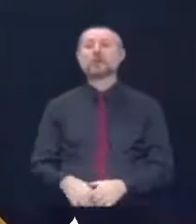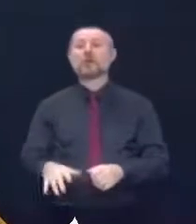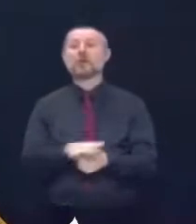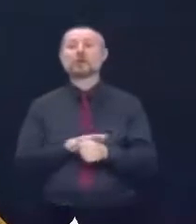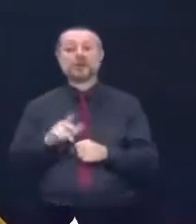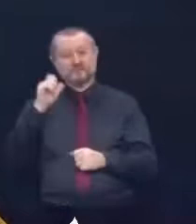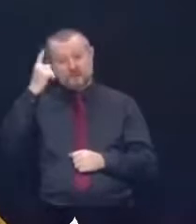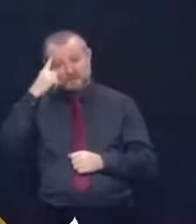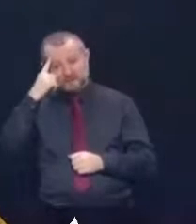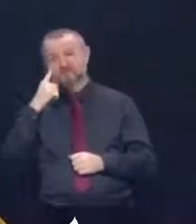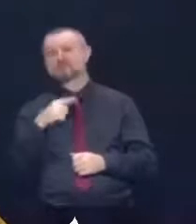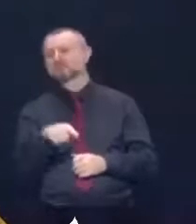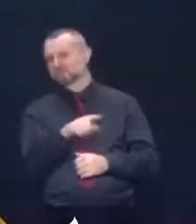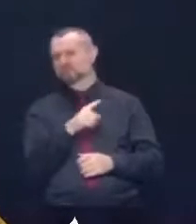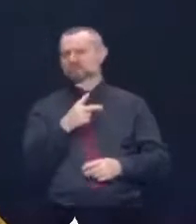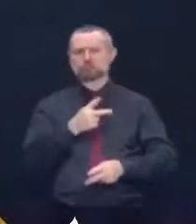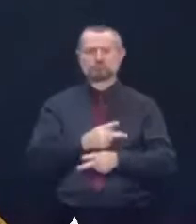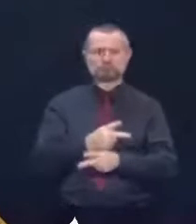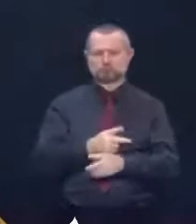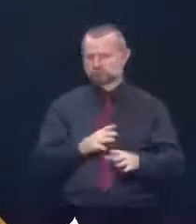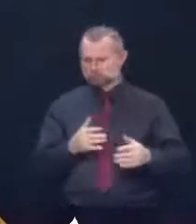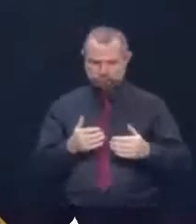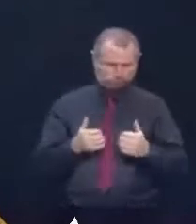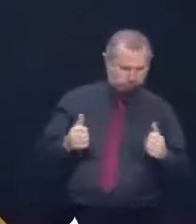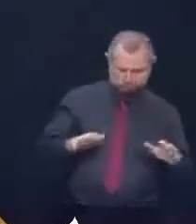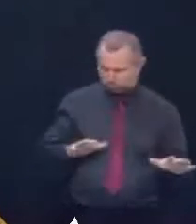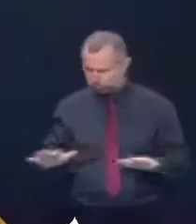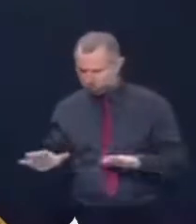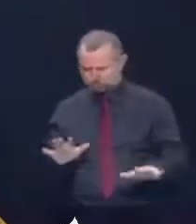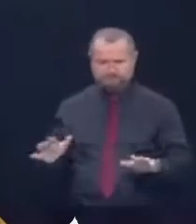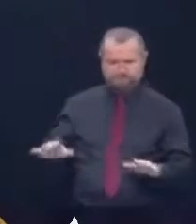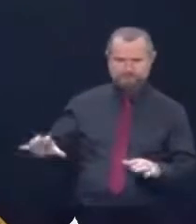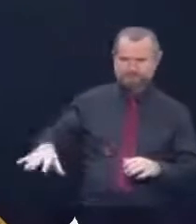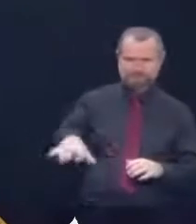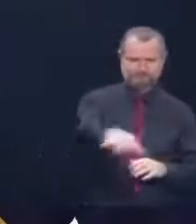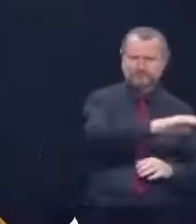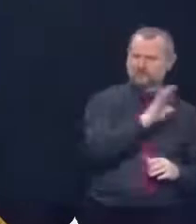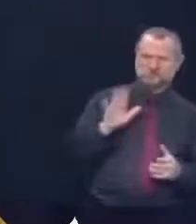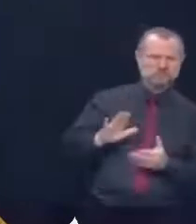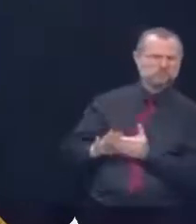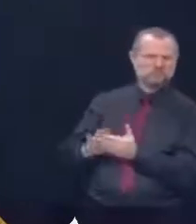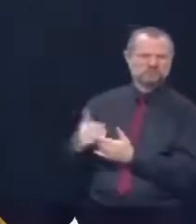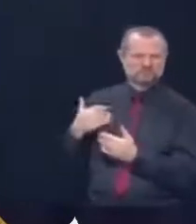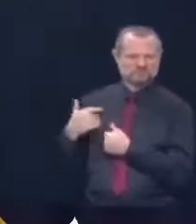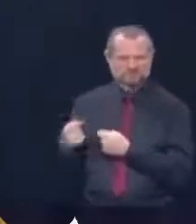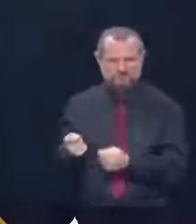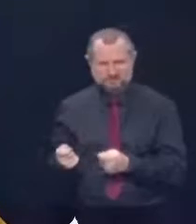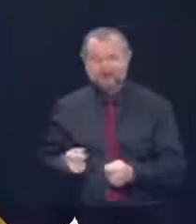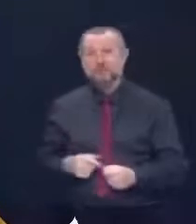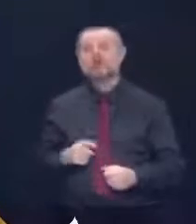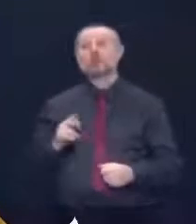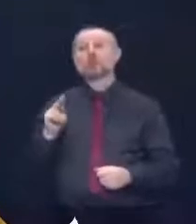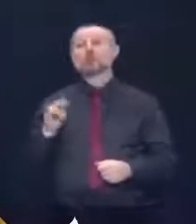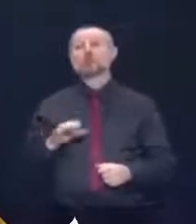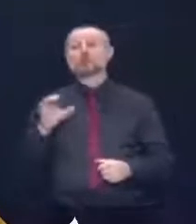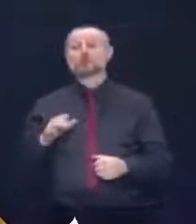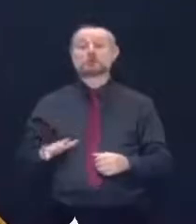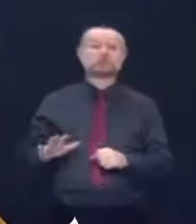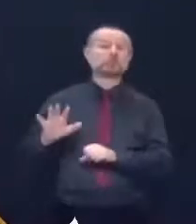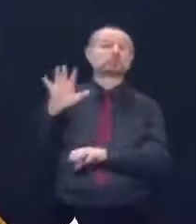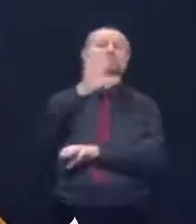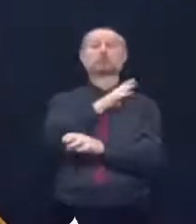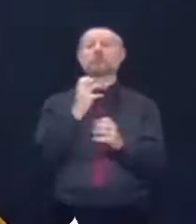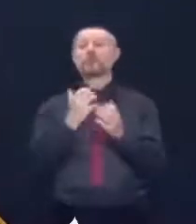very proprietary about education. You get outside of New York City, you go to buy a house in